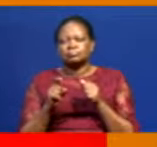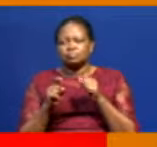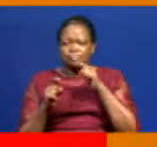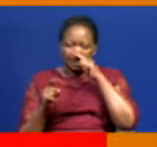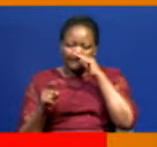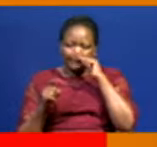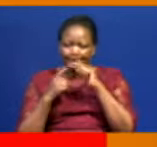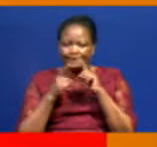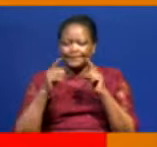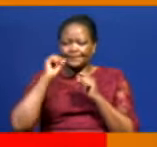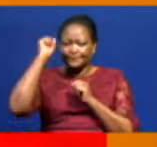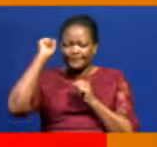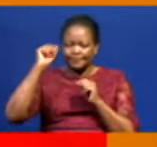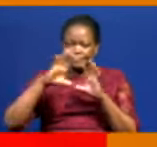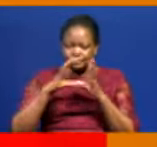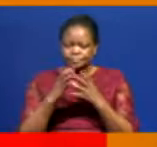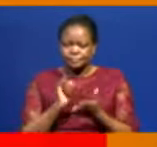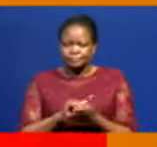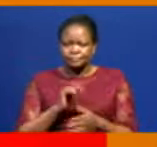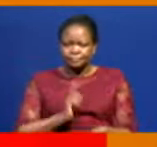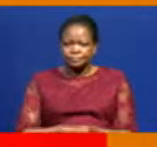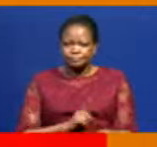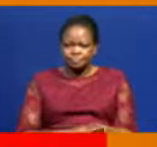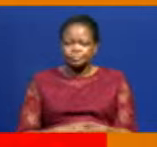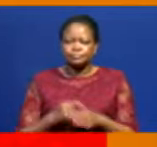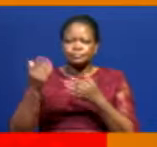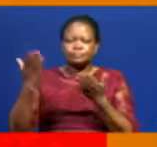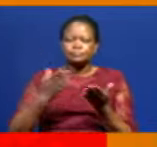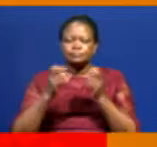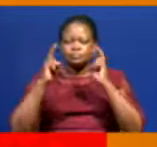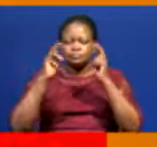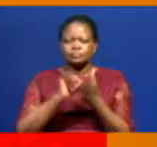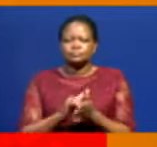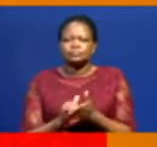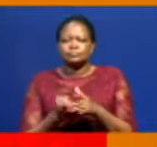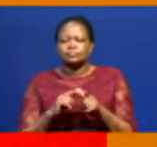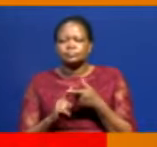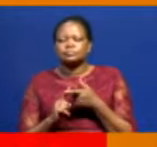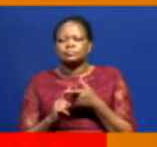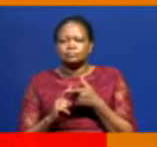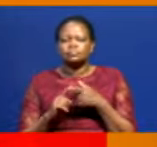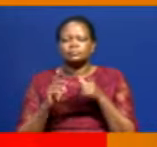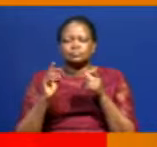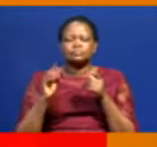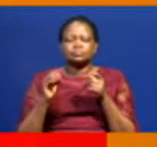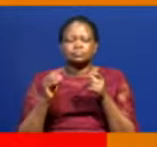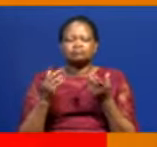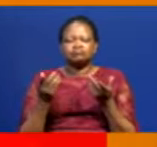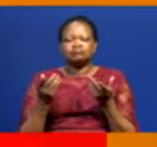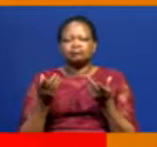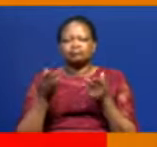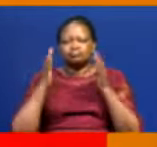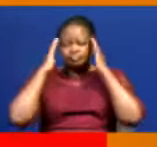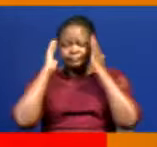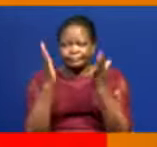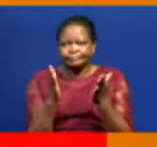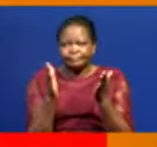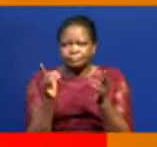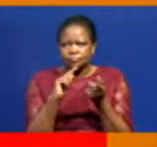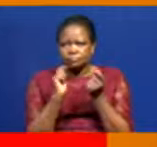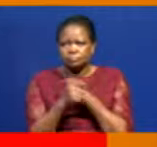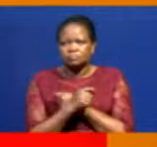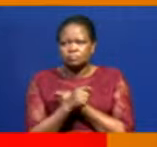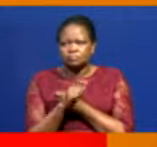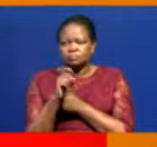political class at that time brought in other issues that then adulterated an entire the focus on reforming